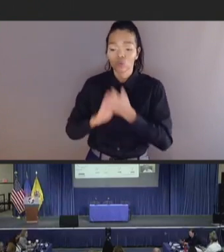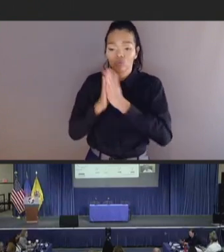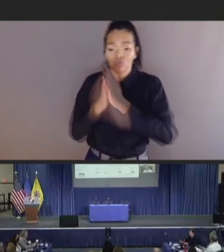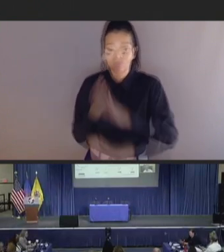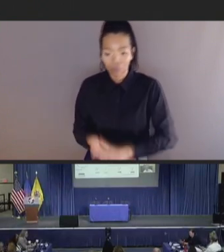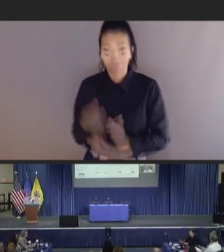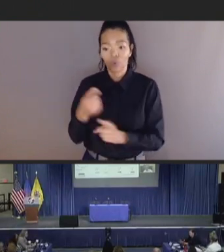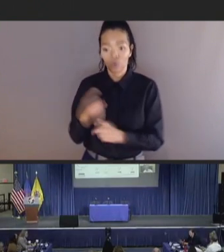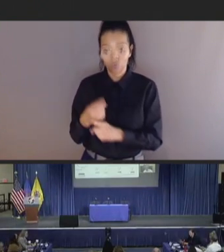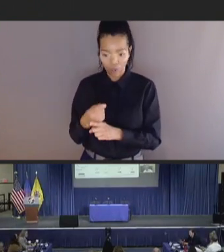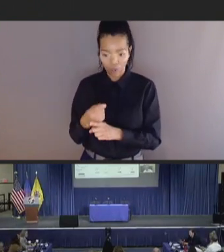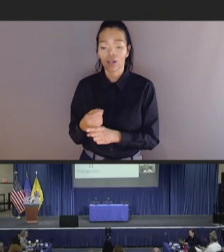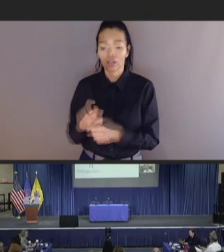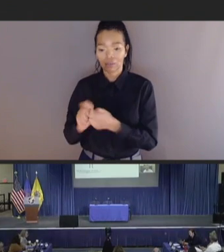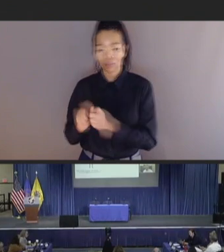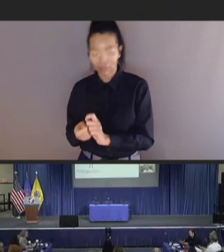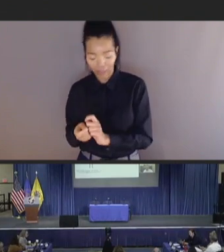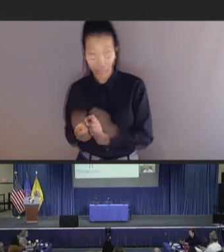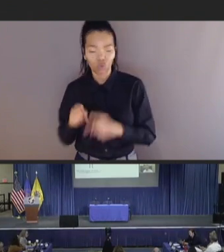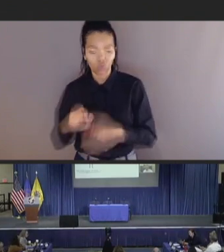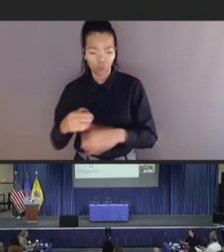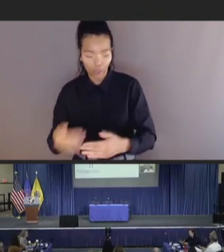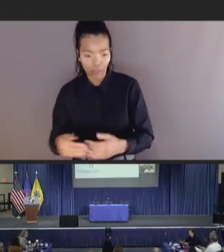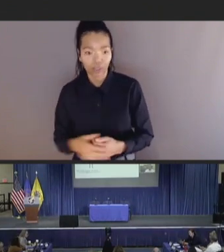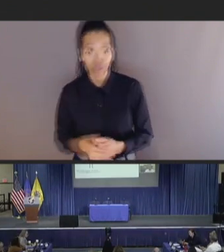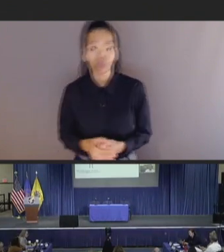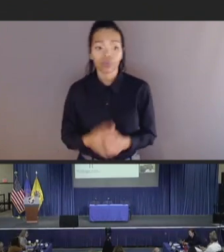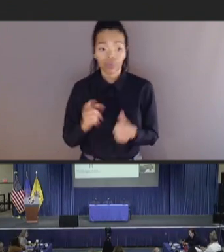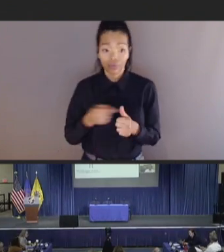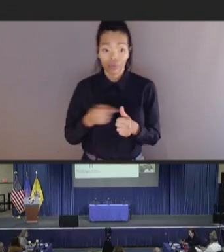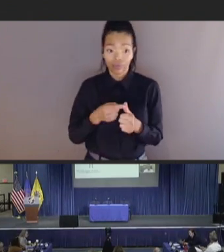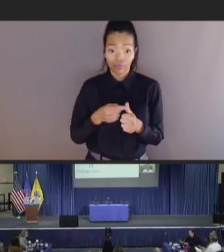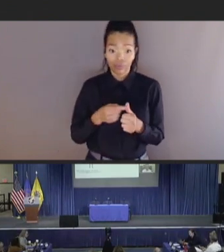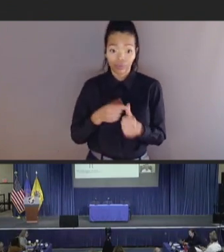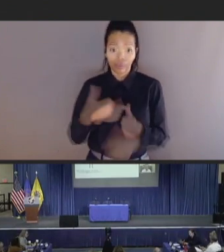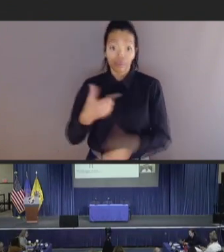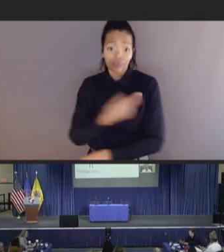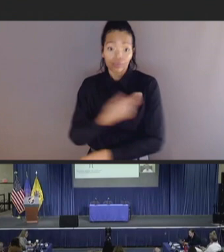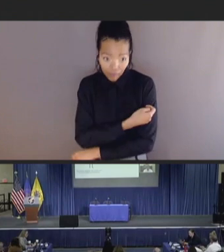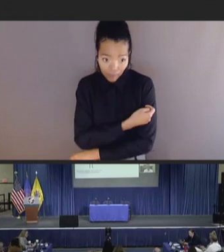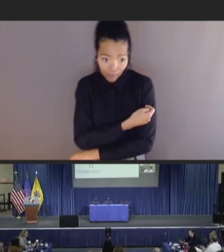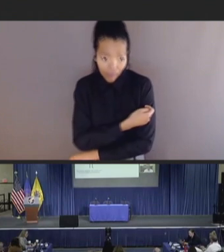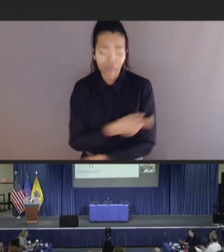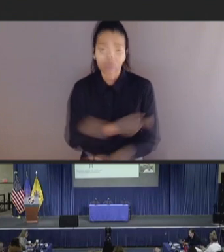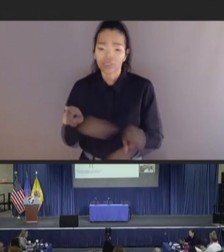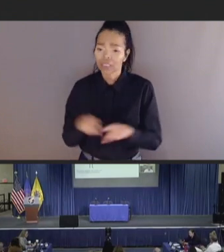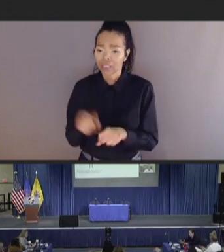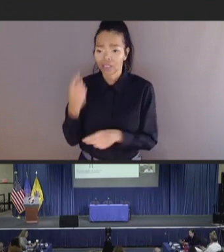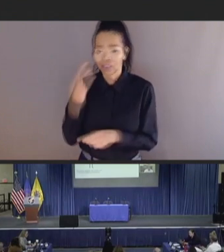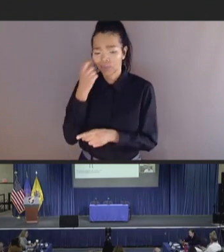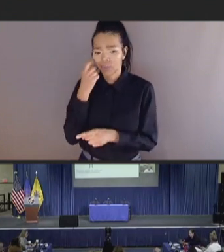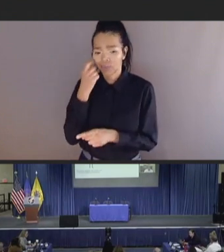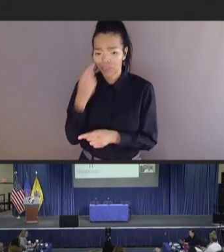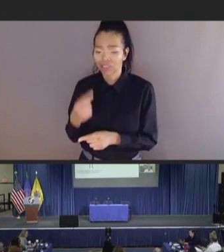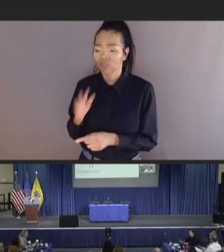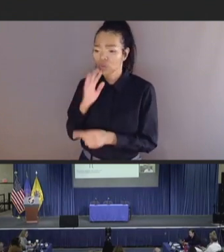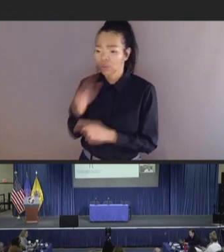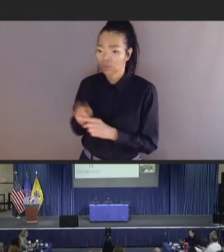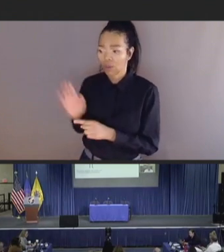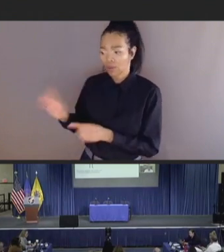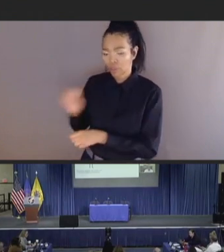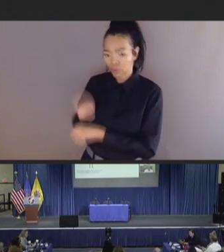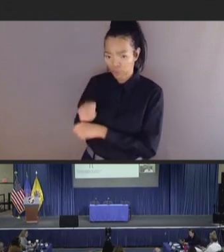process. So the initial step of this vaccination, and this is the same paper that Bill mentioned that is part of his work and his